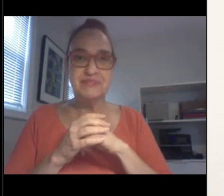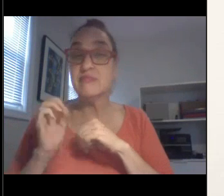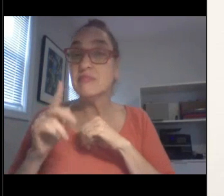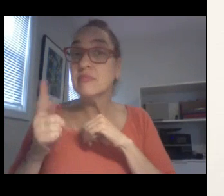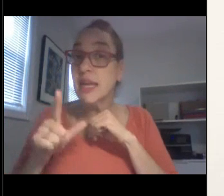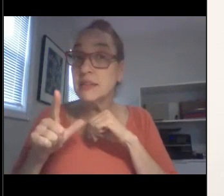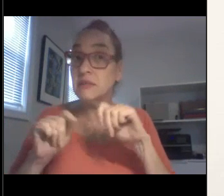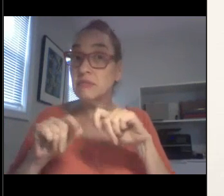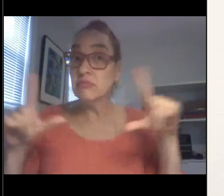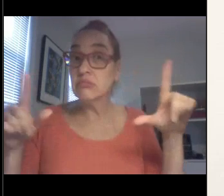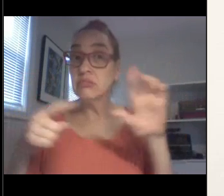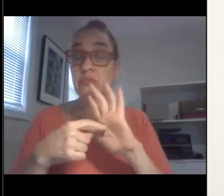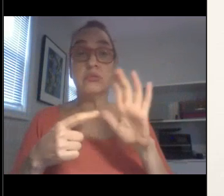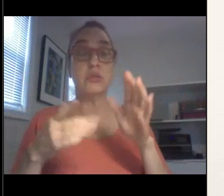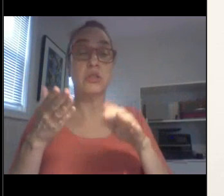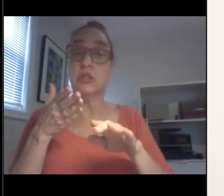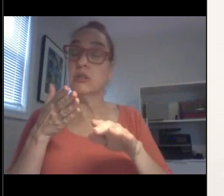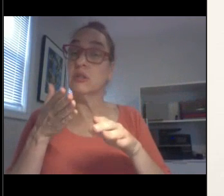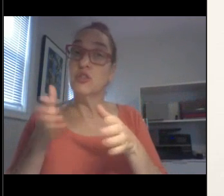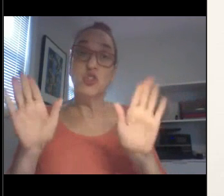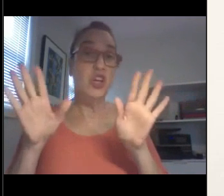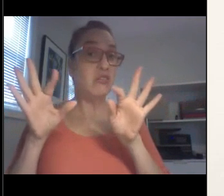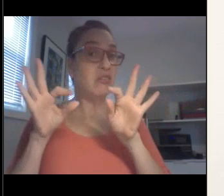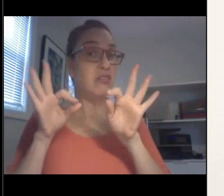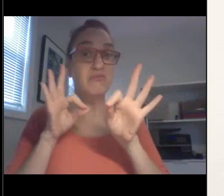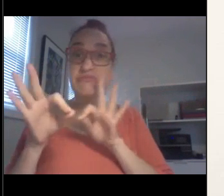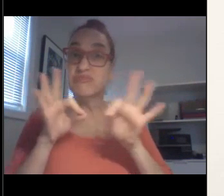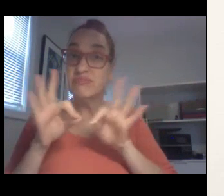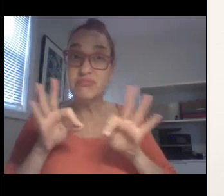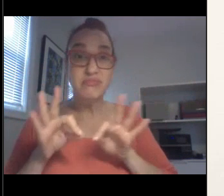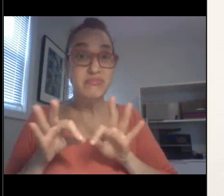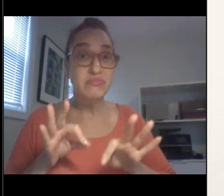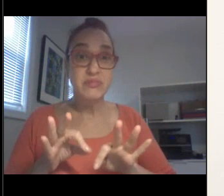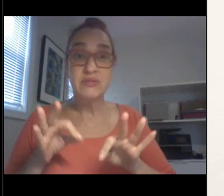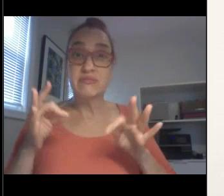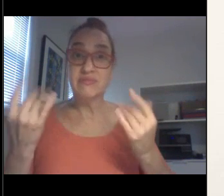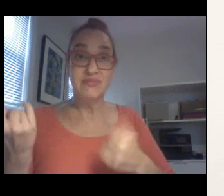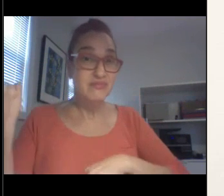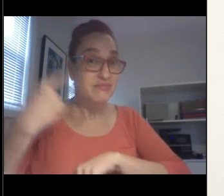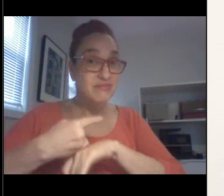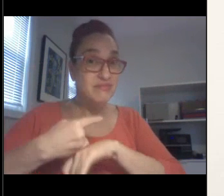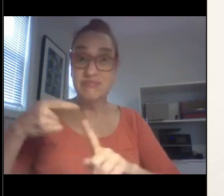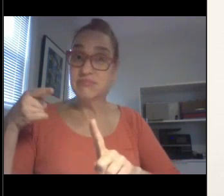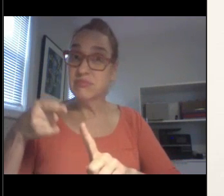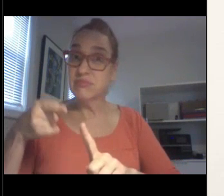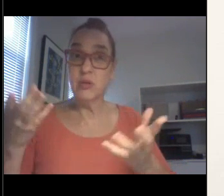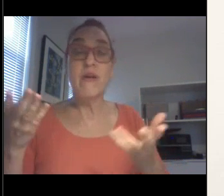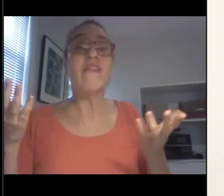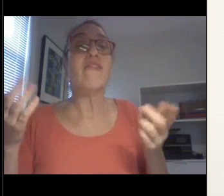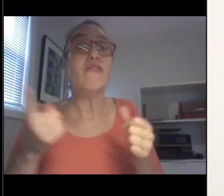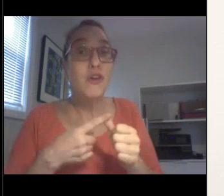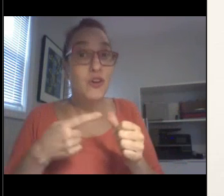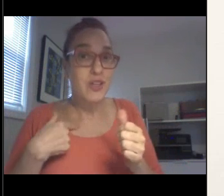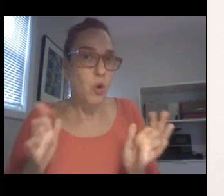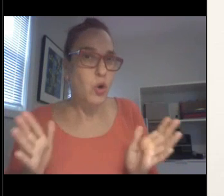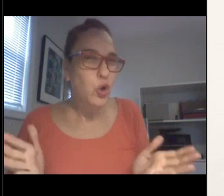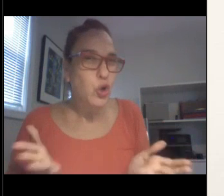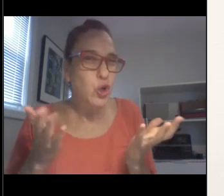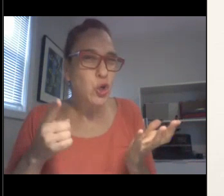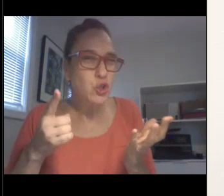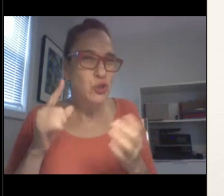So as a general overview for what we're going to be discussing, I'm going to start off with an initial encouragement because some of the topics we're going to engage in are going to be a